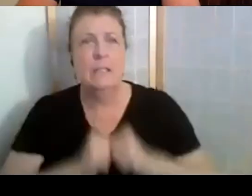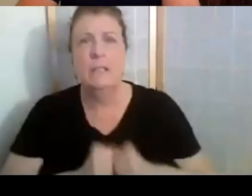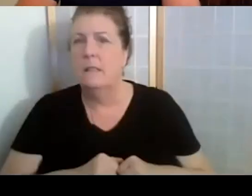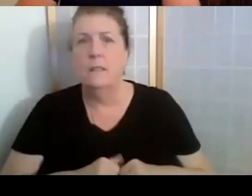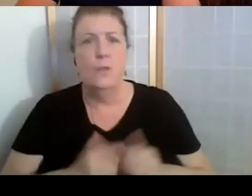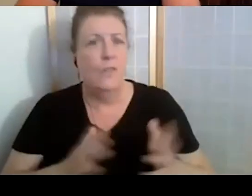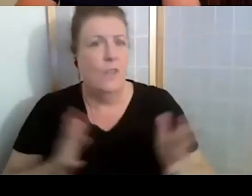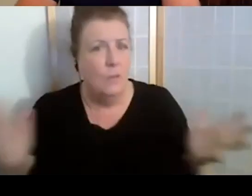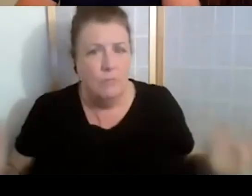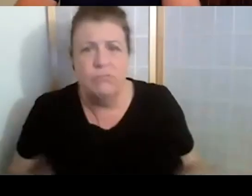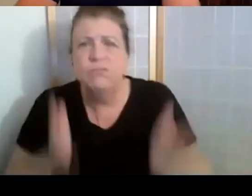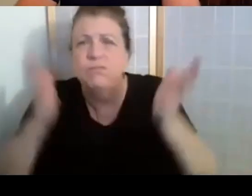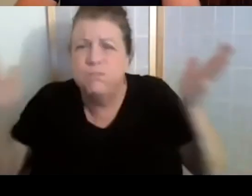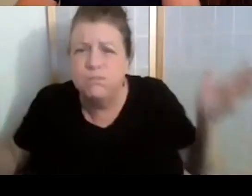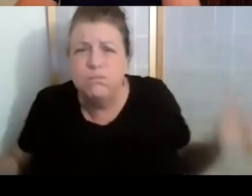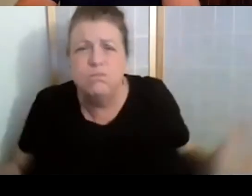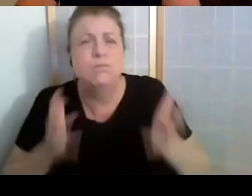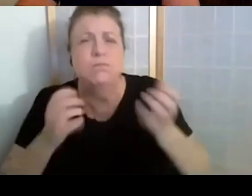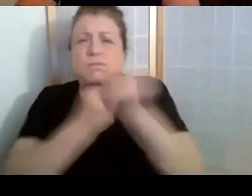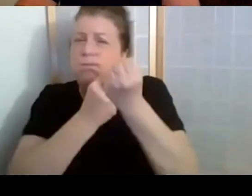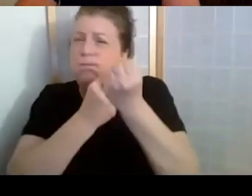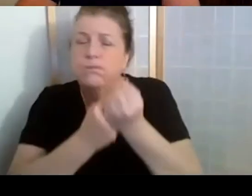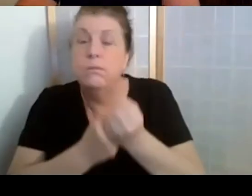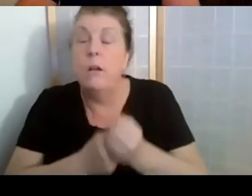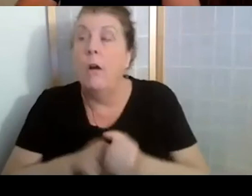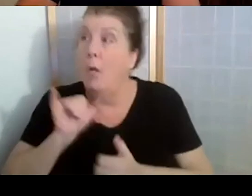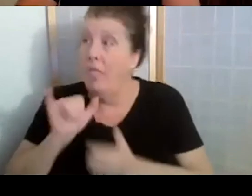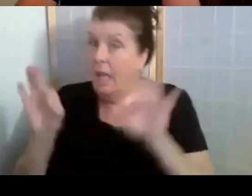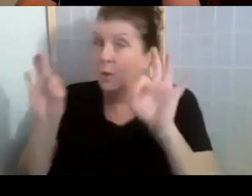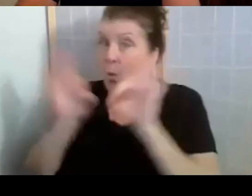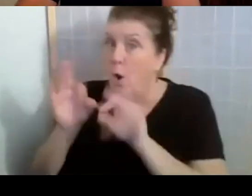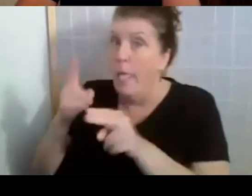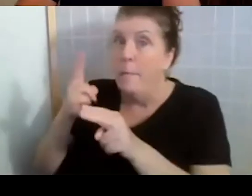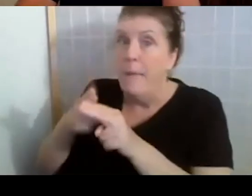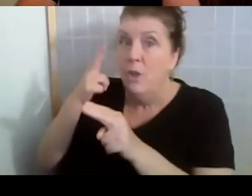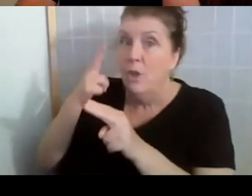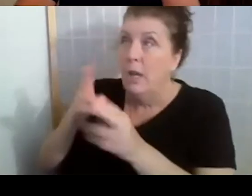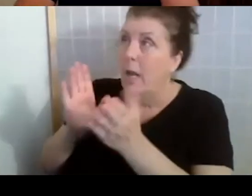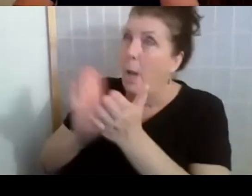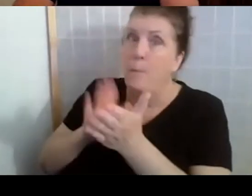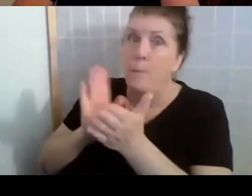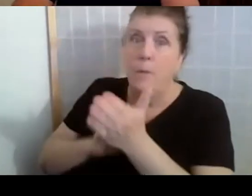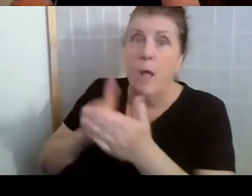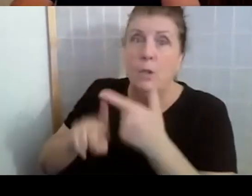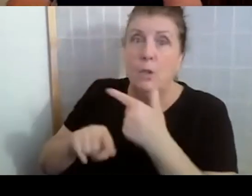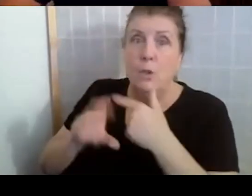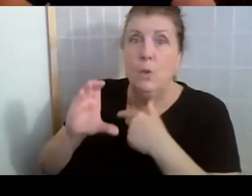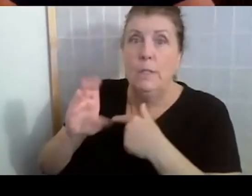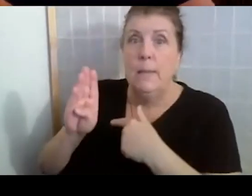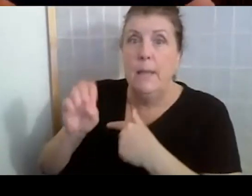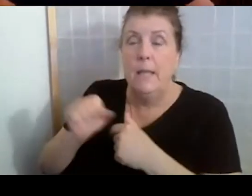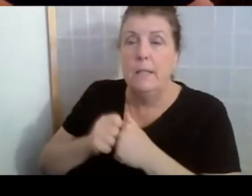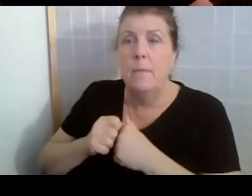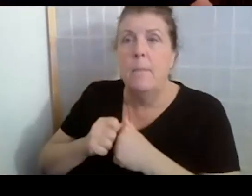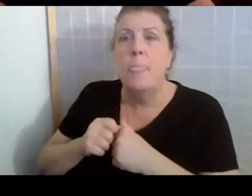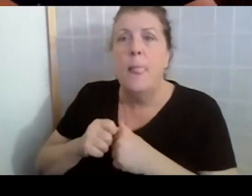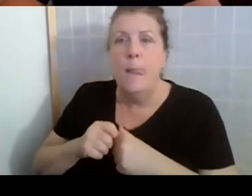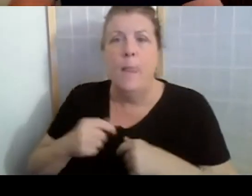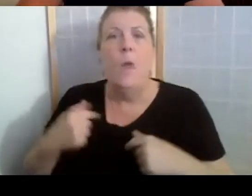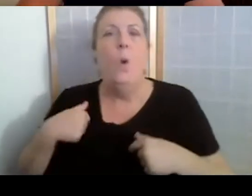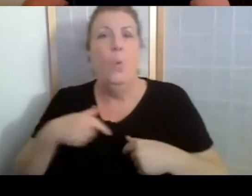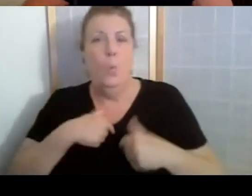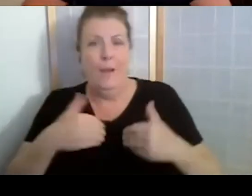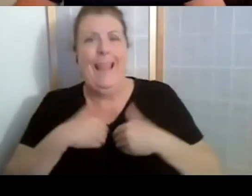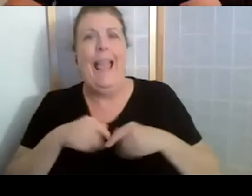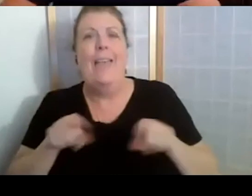worth mentioning, and applause to them for that. Yeah. We have the same experience with both Warner Brothers and HBO.